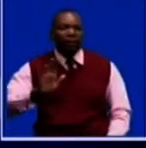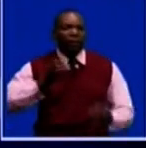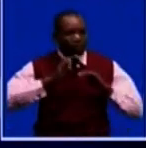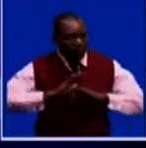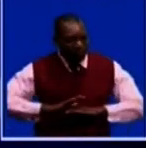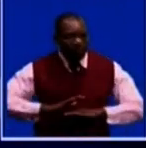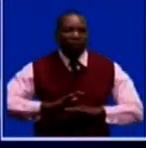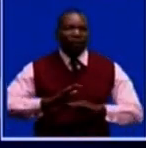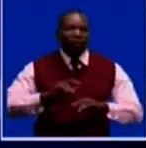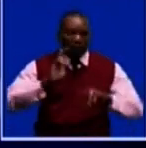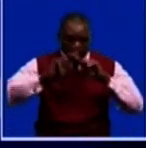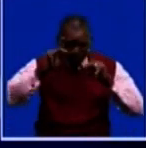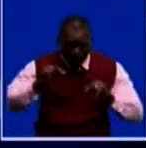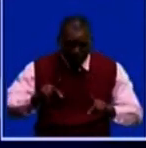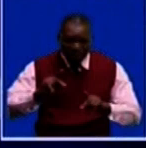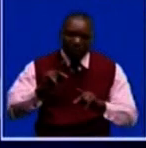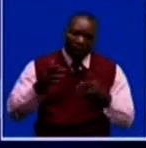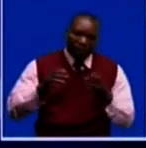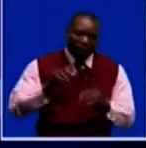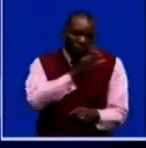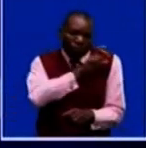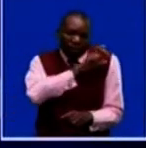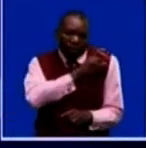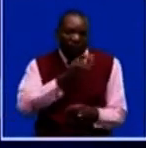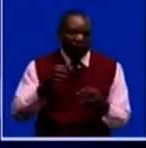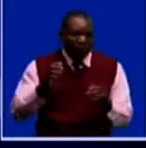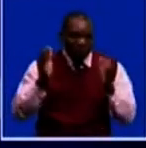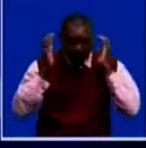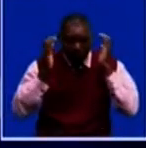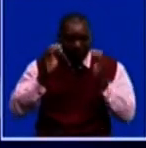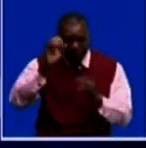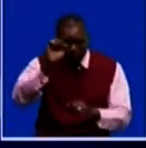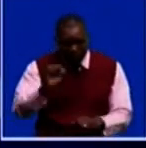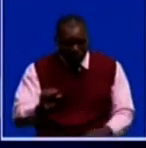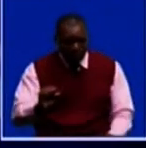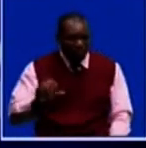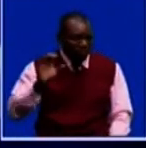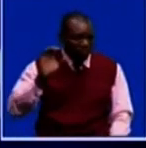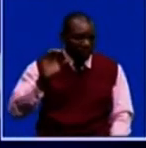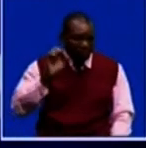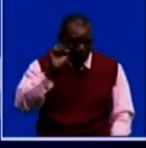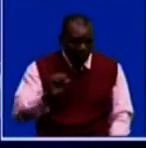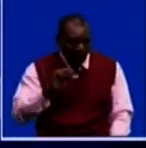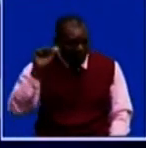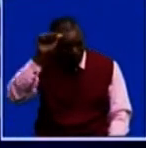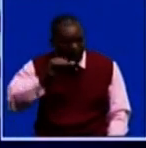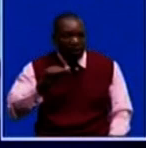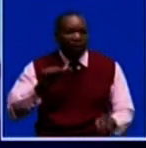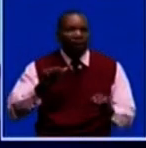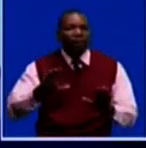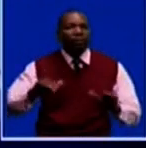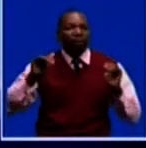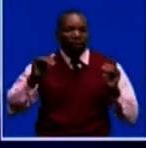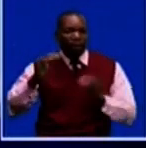is also chairperson of the Southern Africa Region Police Chiefs Cooperation Organization, SWAPCO, was speaking in Harare, Zimbabwe during